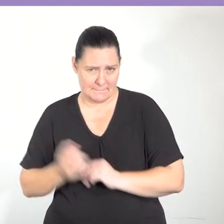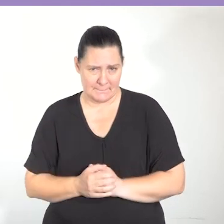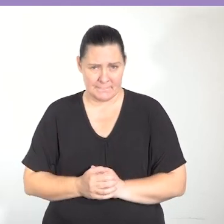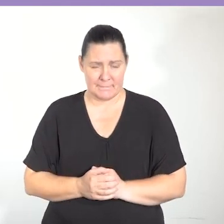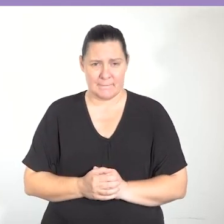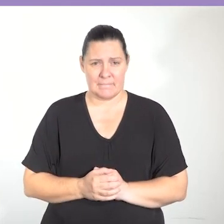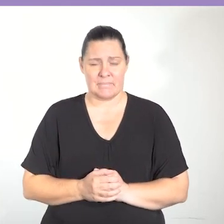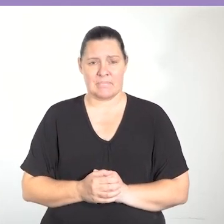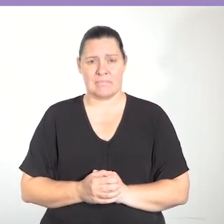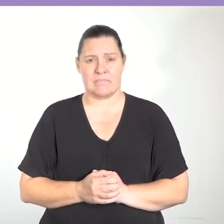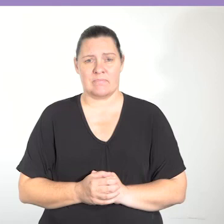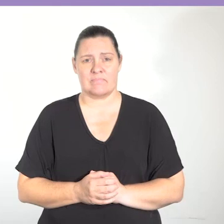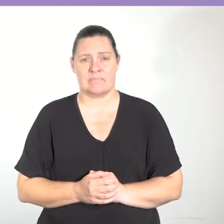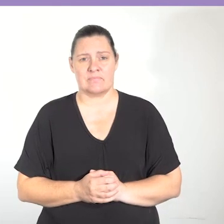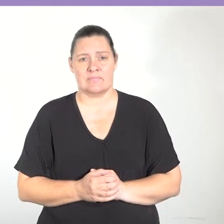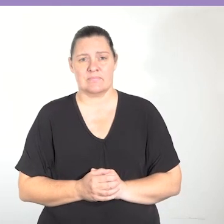factorization.